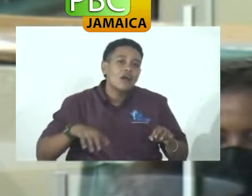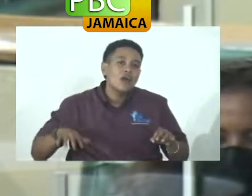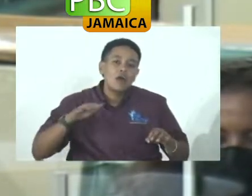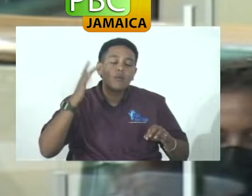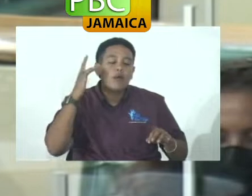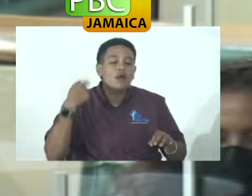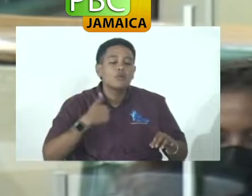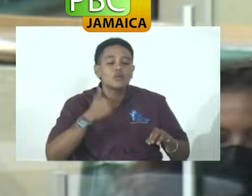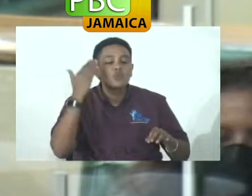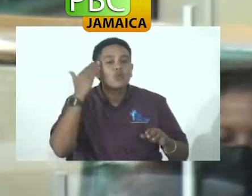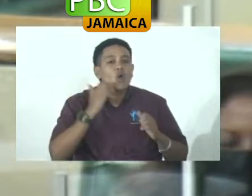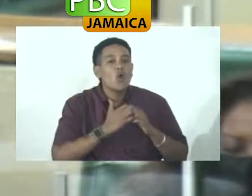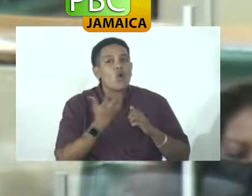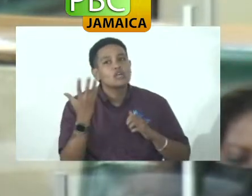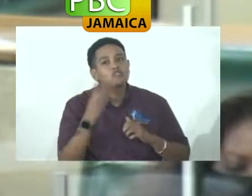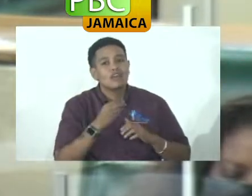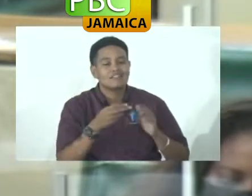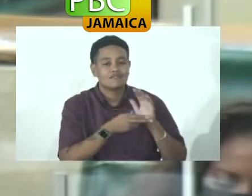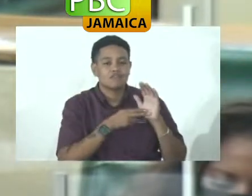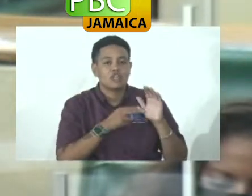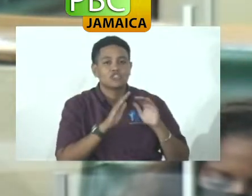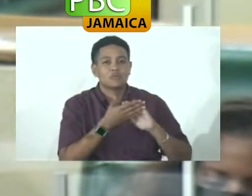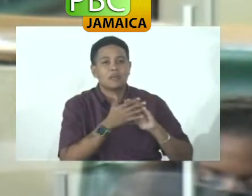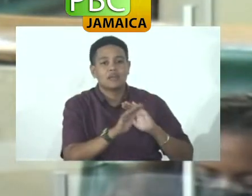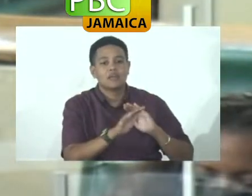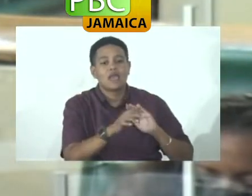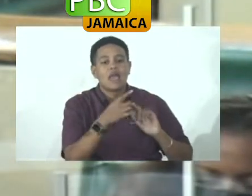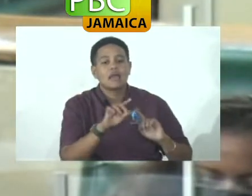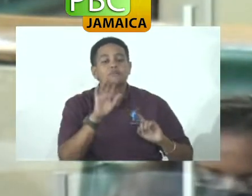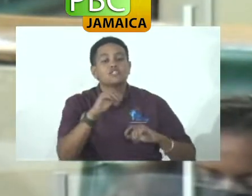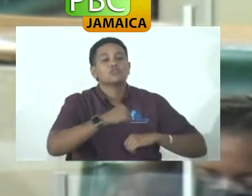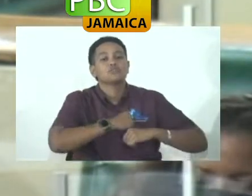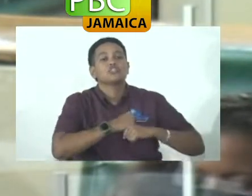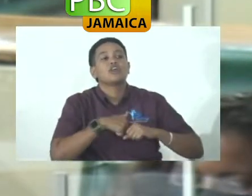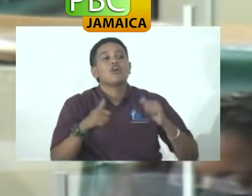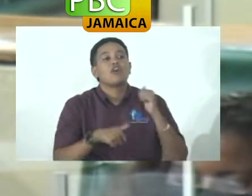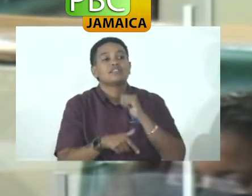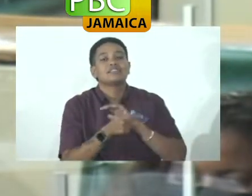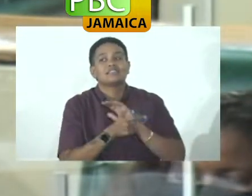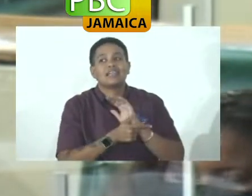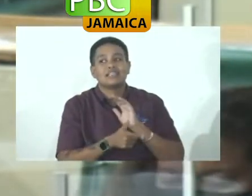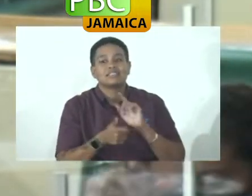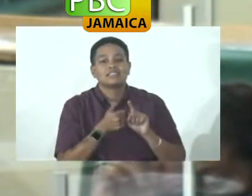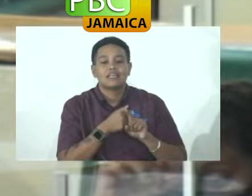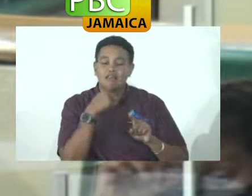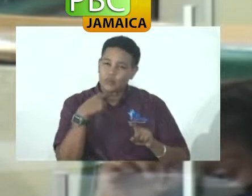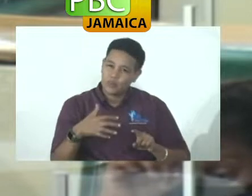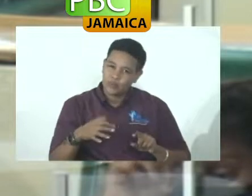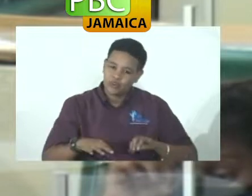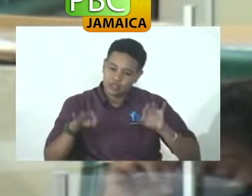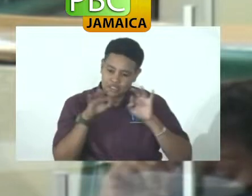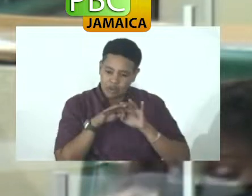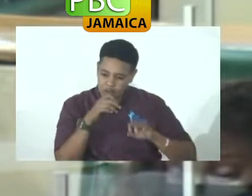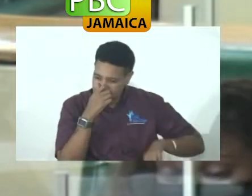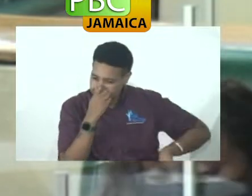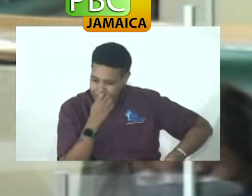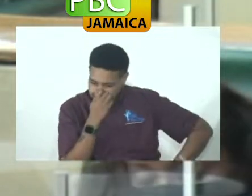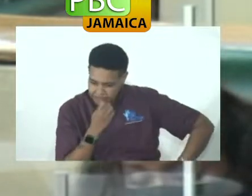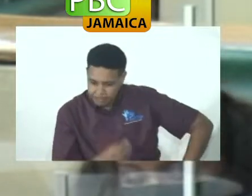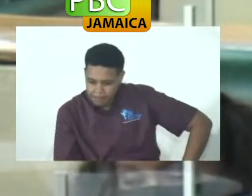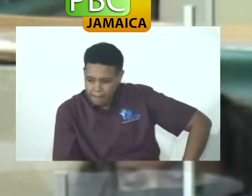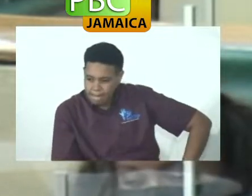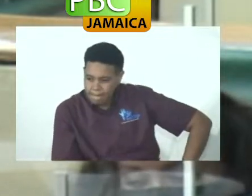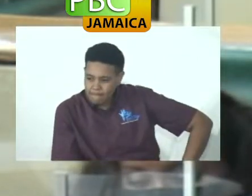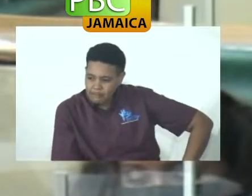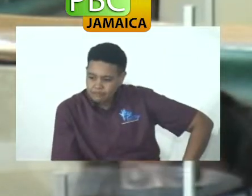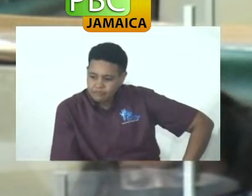the Trademark Amendment Act 2021, among other things, adds additional absolute ground of refusal of